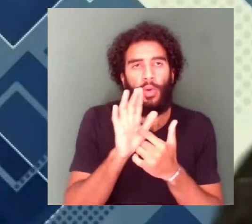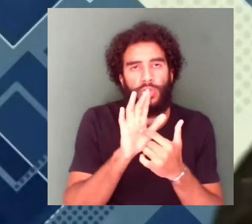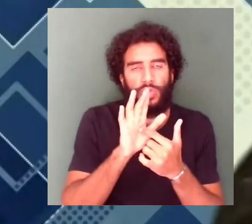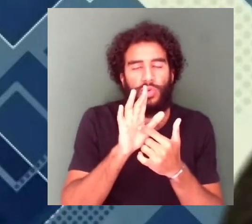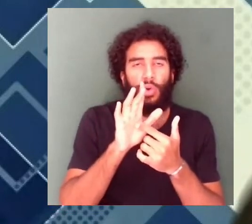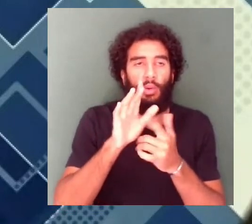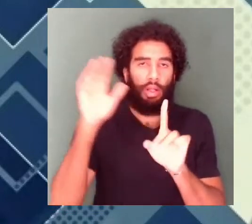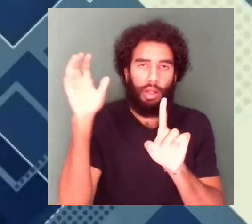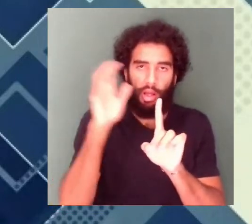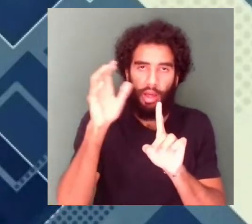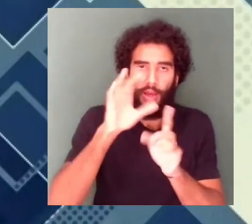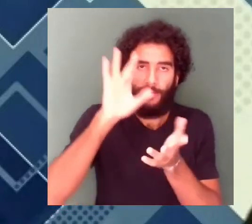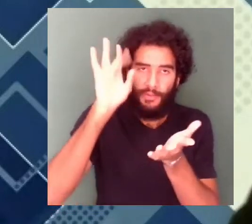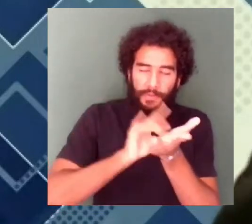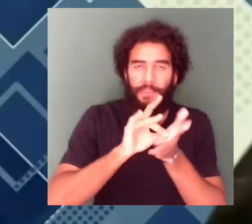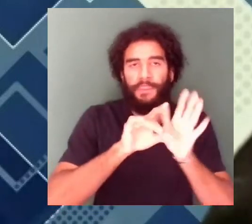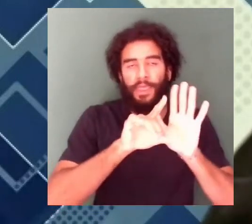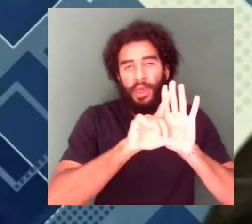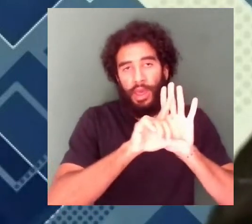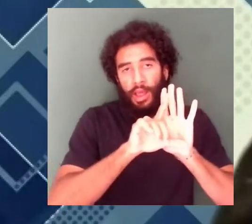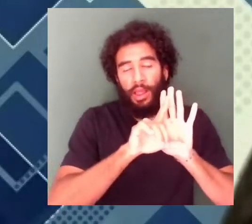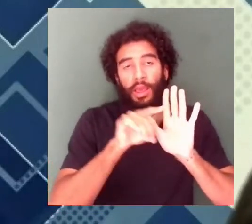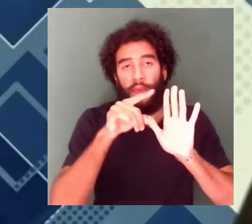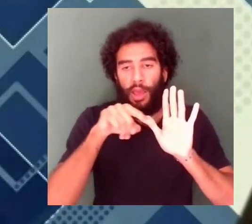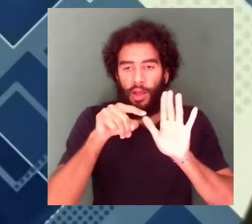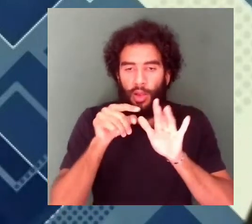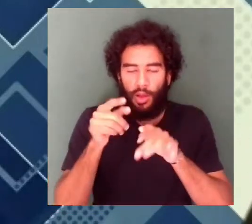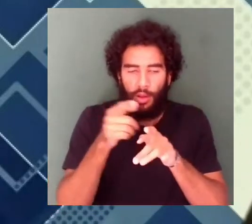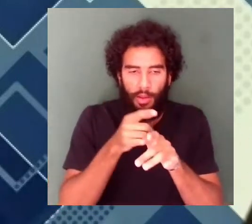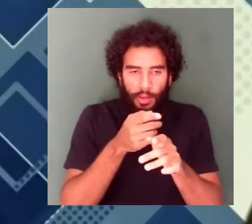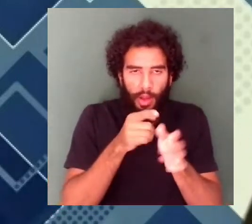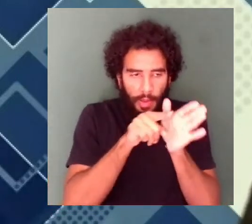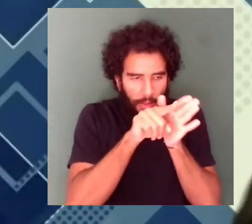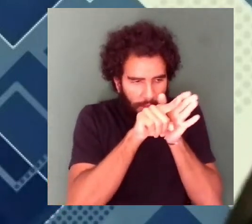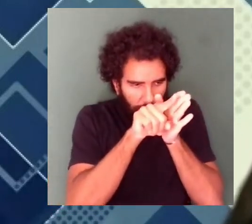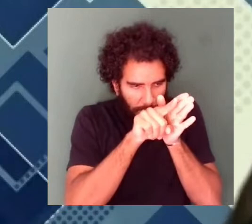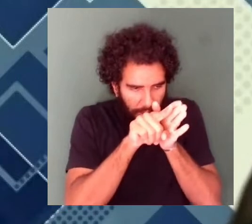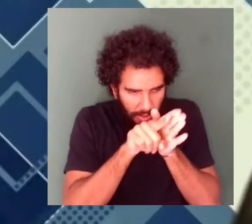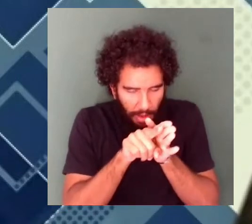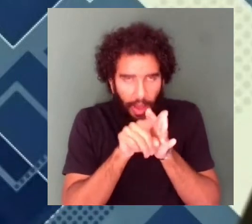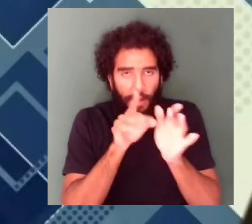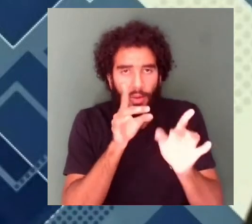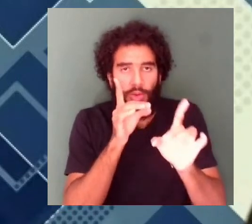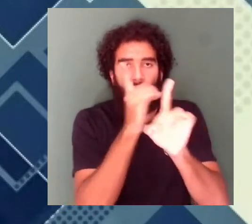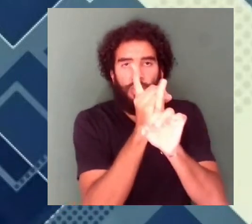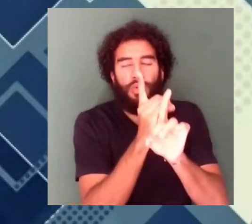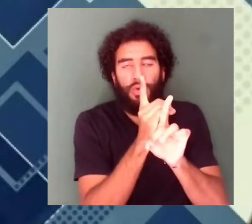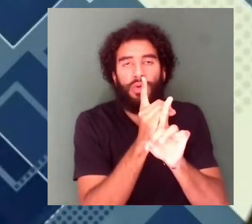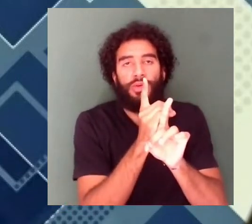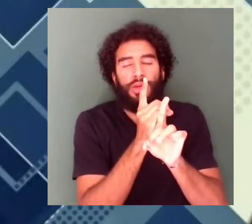about 20,000 people were considered as infringing the law,